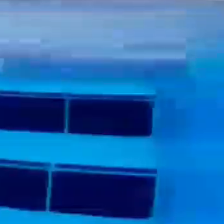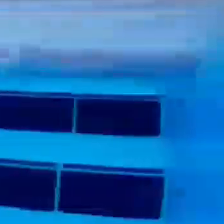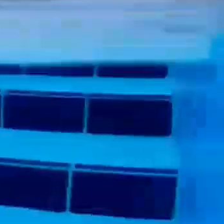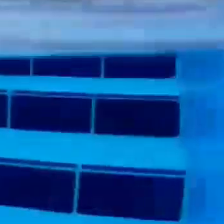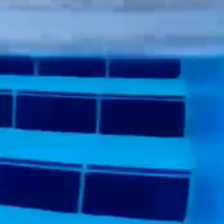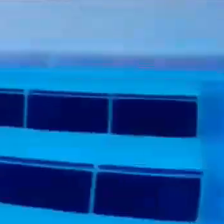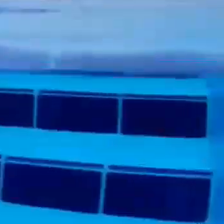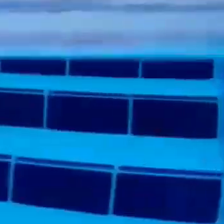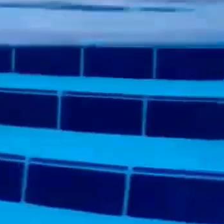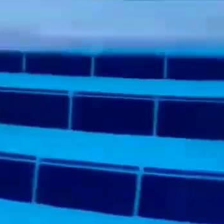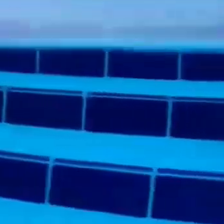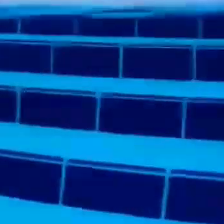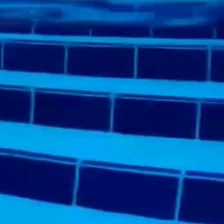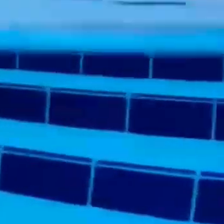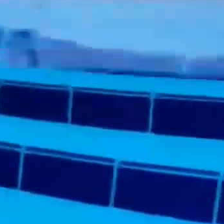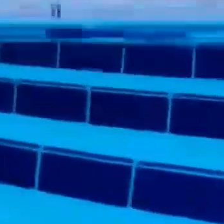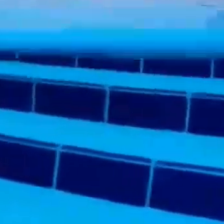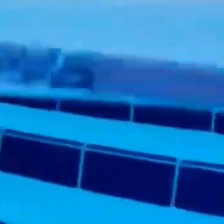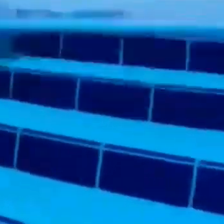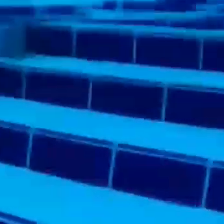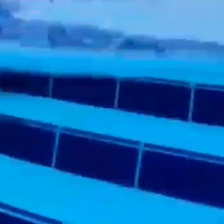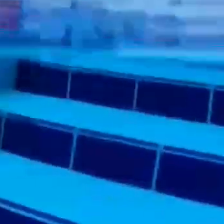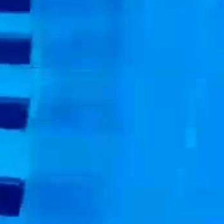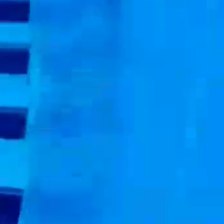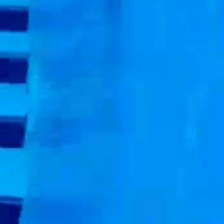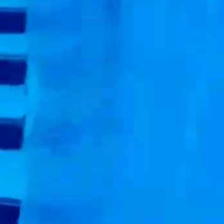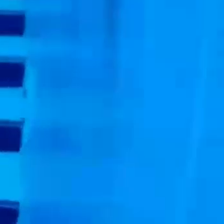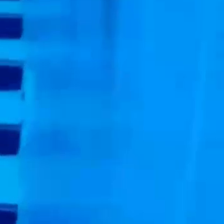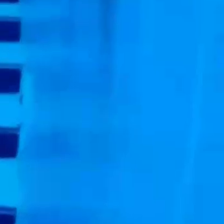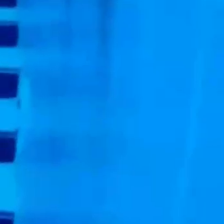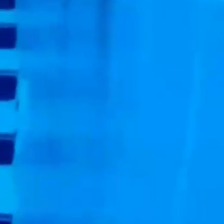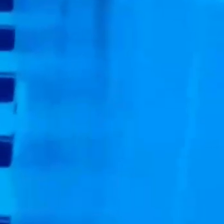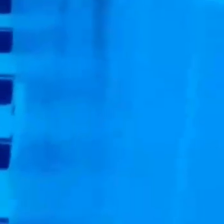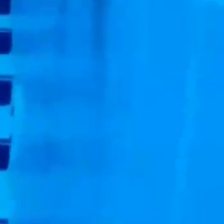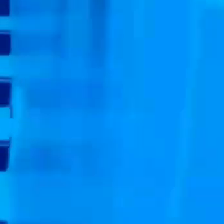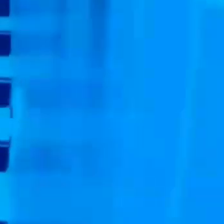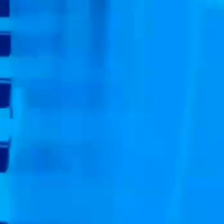in the water before. I'll guide you step by step from total beginner to someone who feels